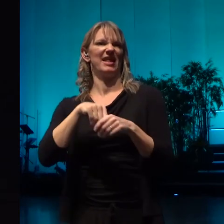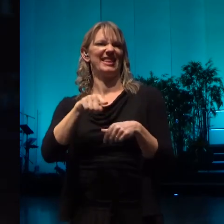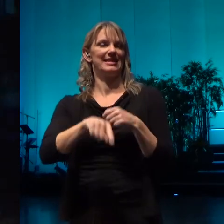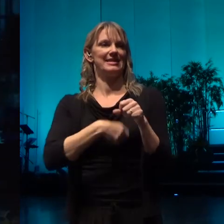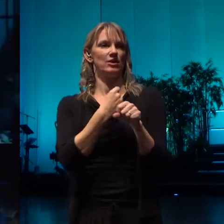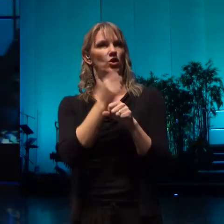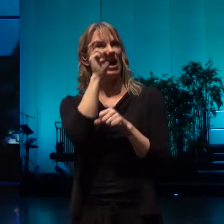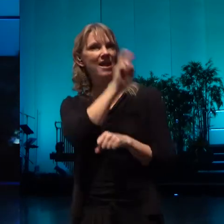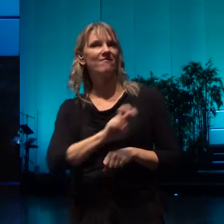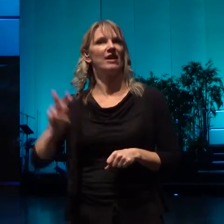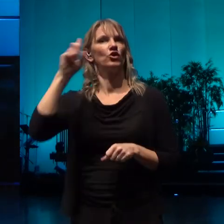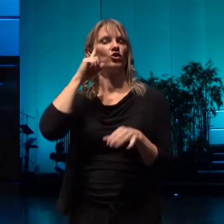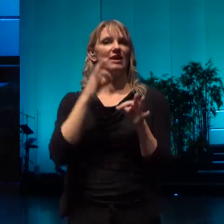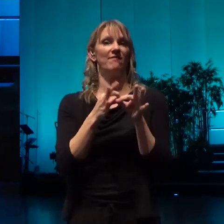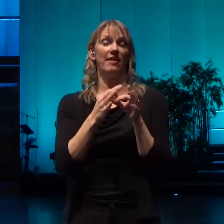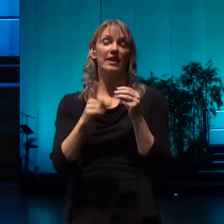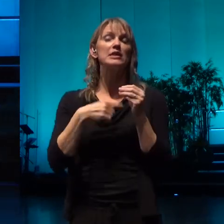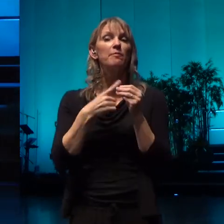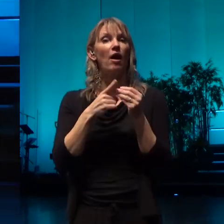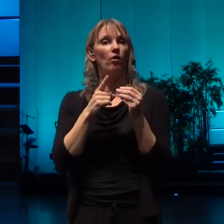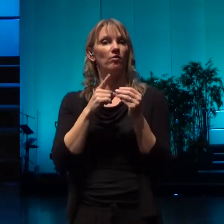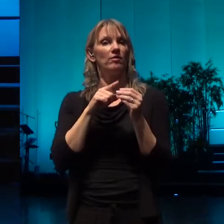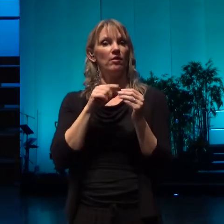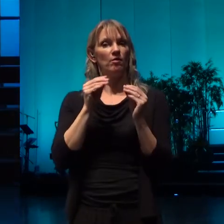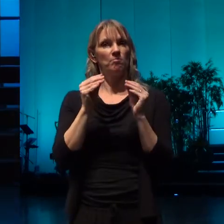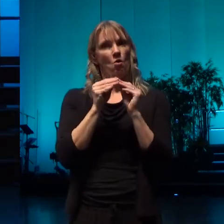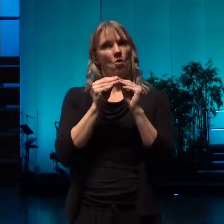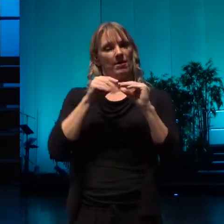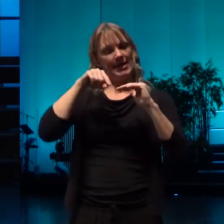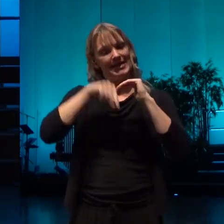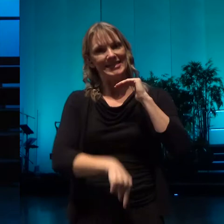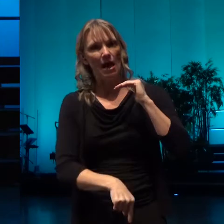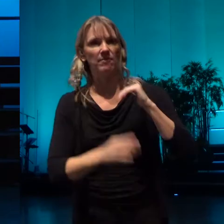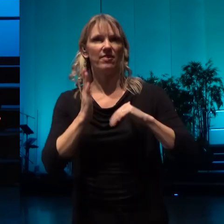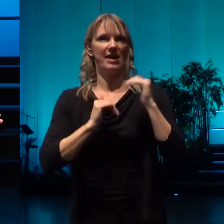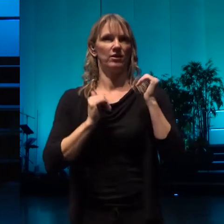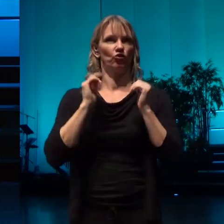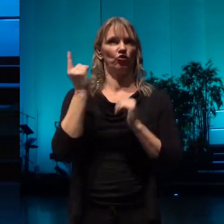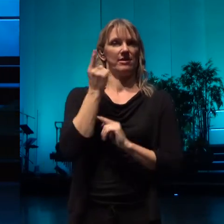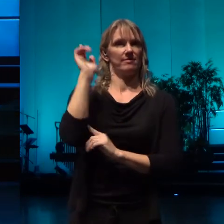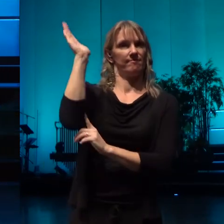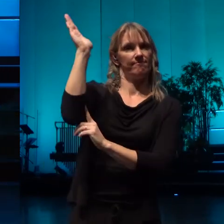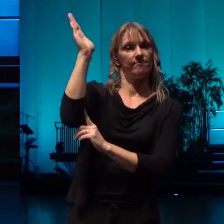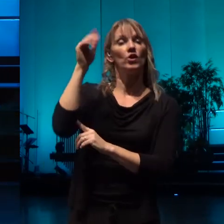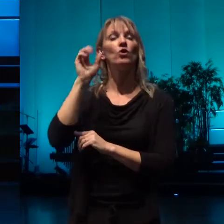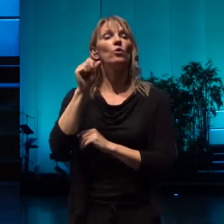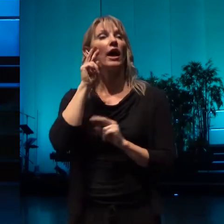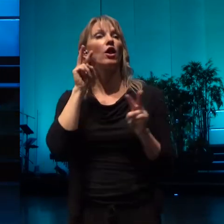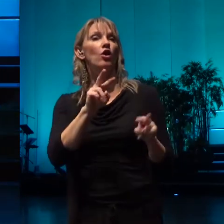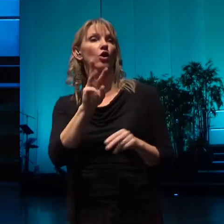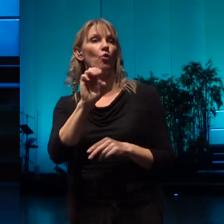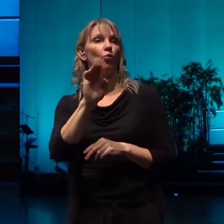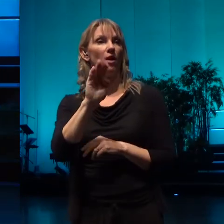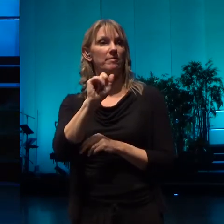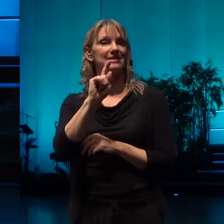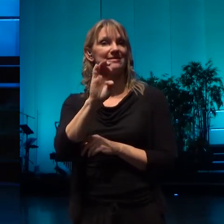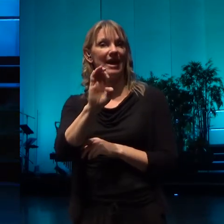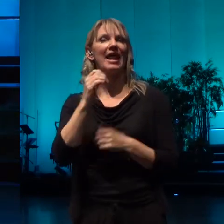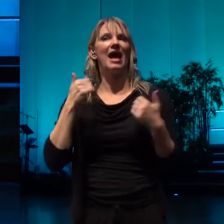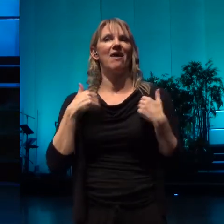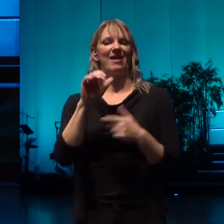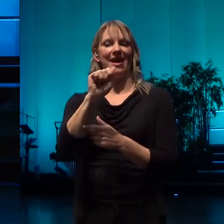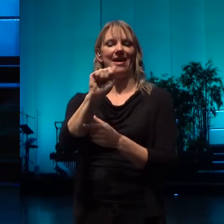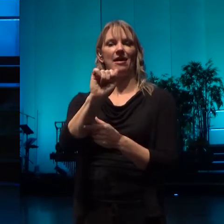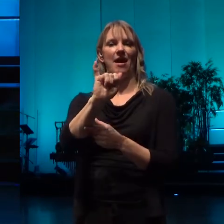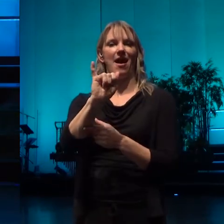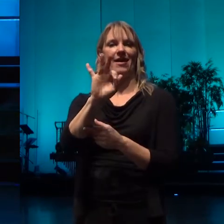adventure in faith. It's all about going deeper than the talks. You can go online to milehighchurch.org, and there's an AIF landing